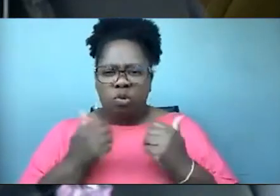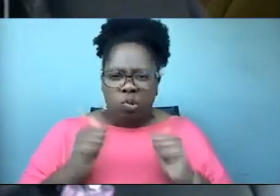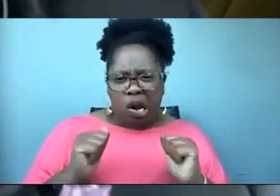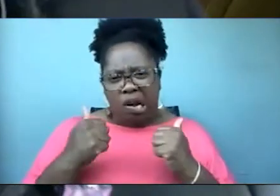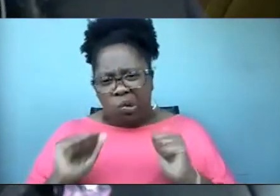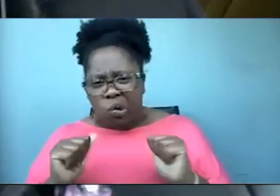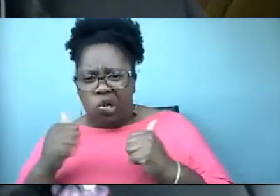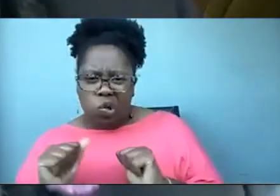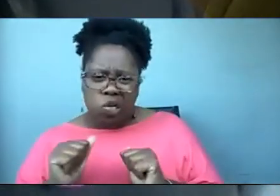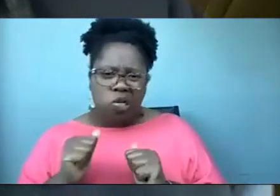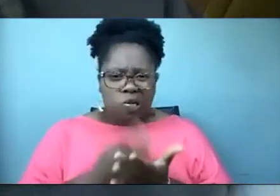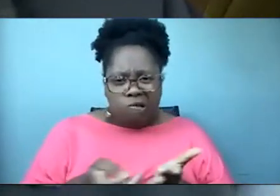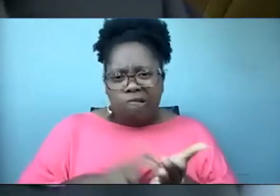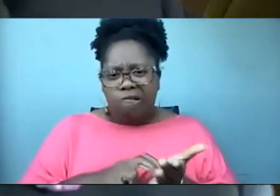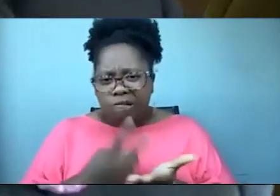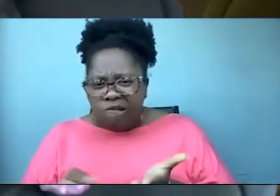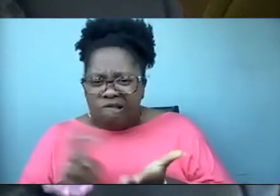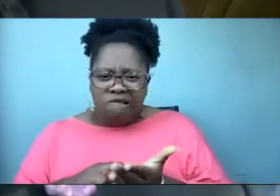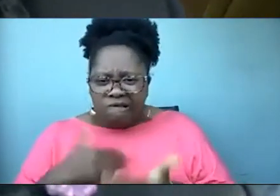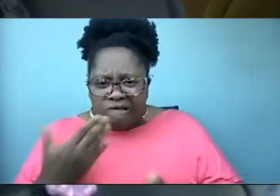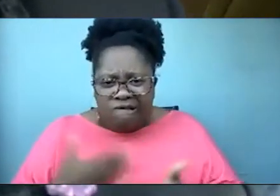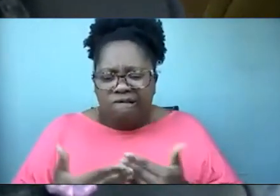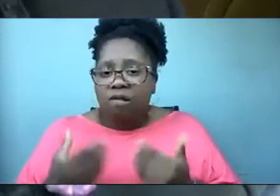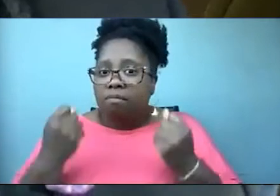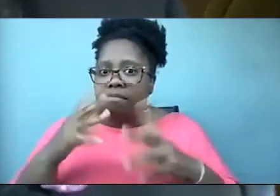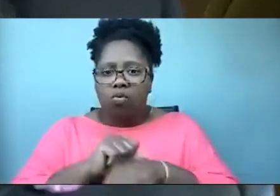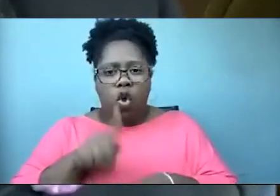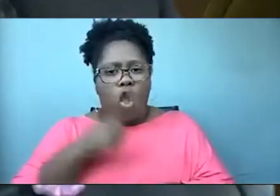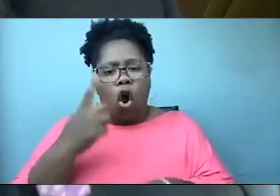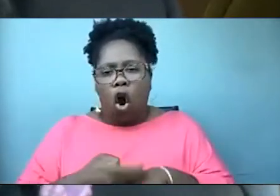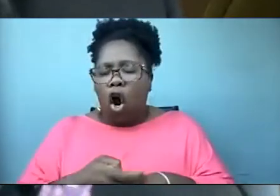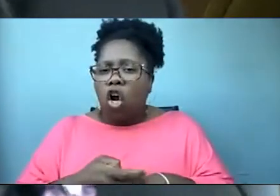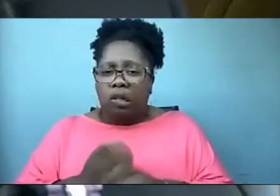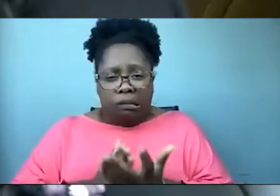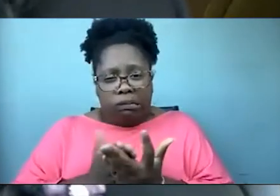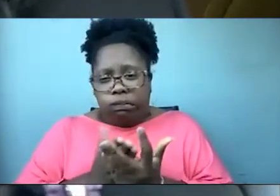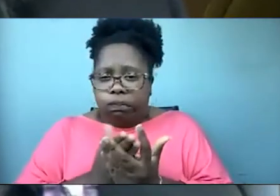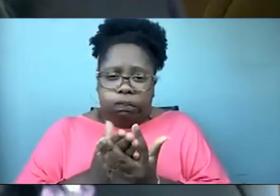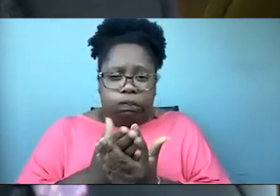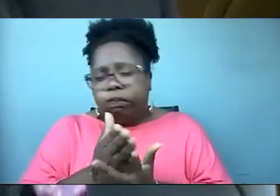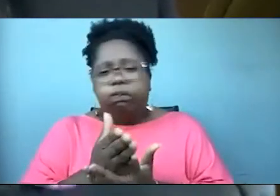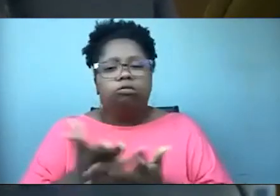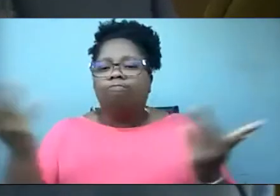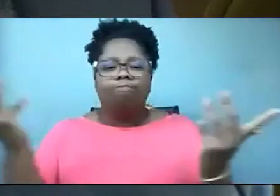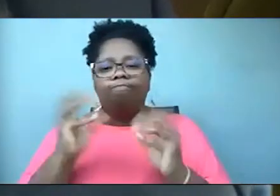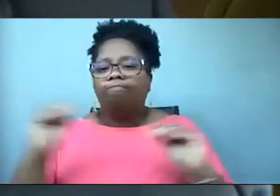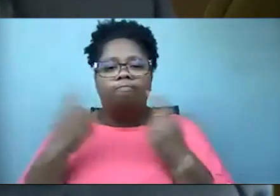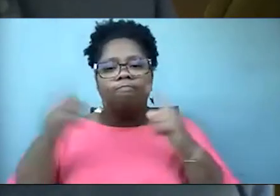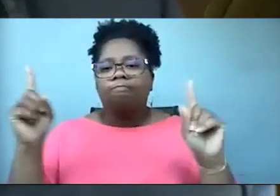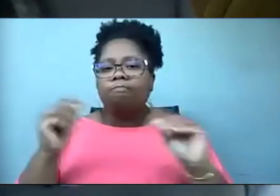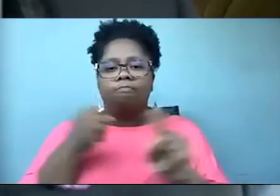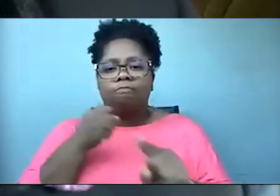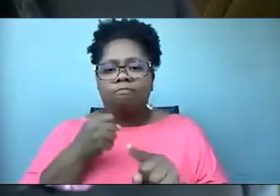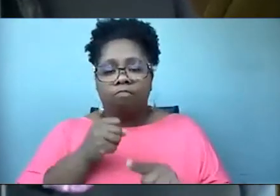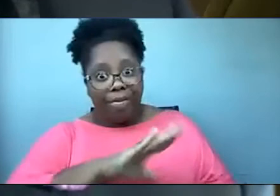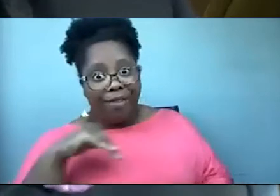no fault of their own when it comes to affecting the law. Look at Afton, North Carolina. 6 weeks of protests carried